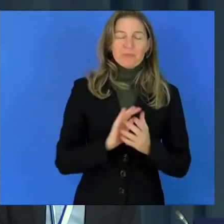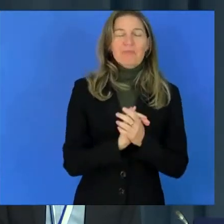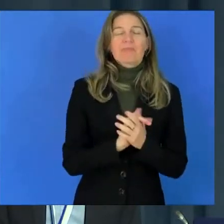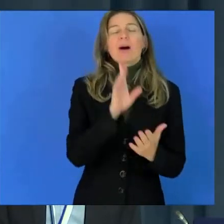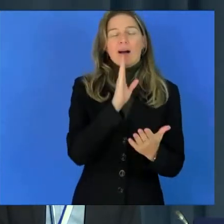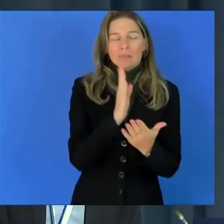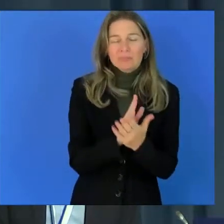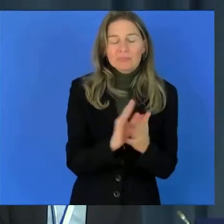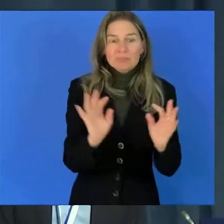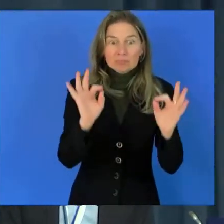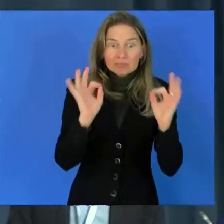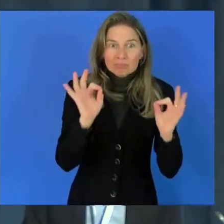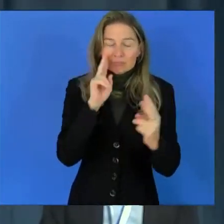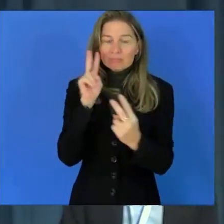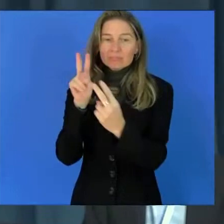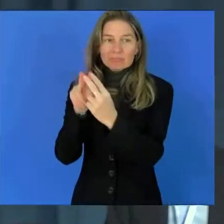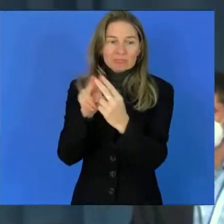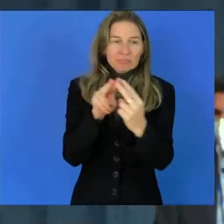or not?